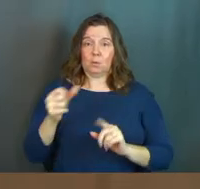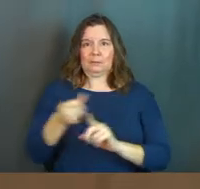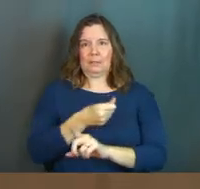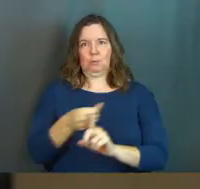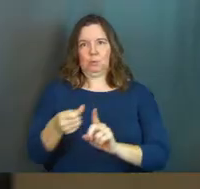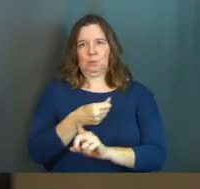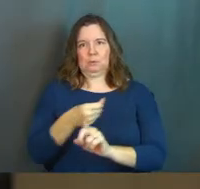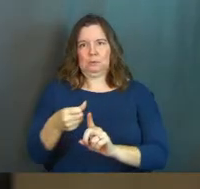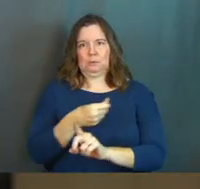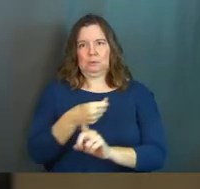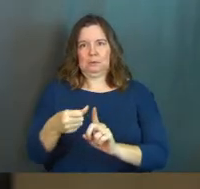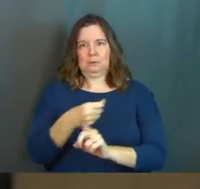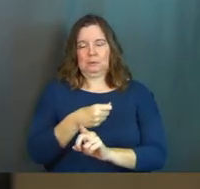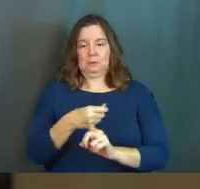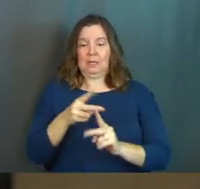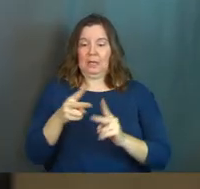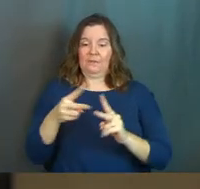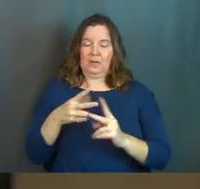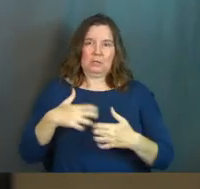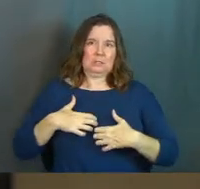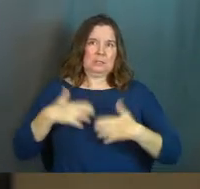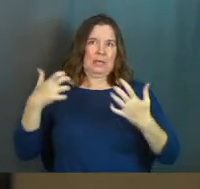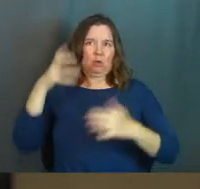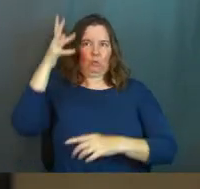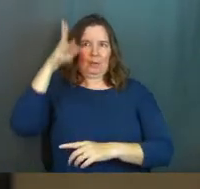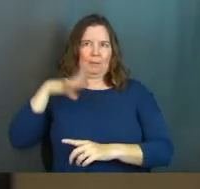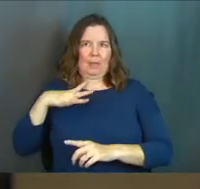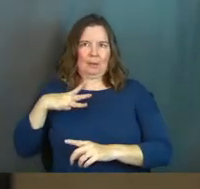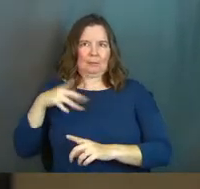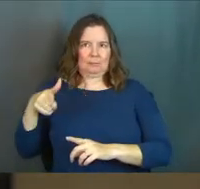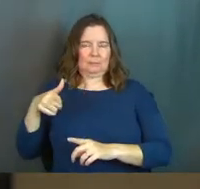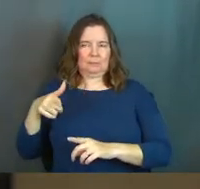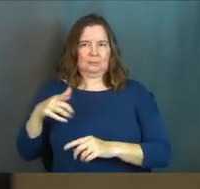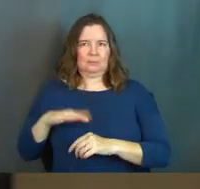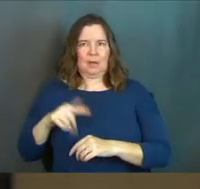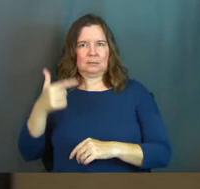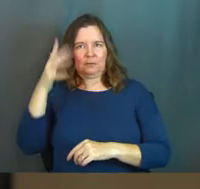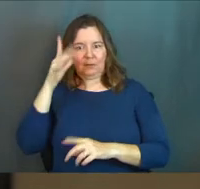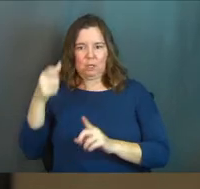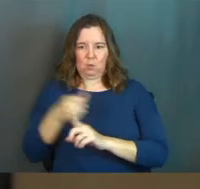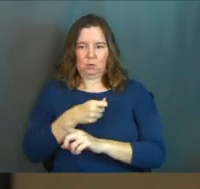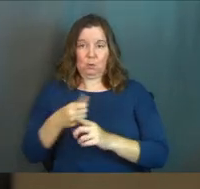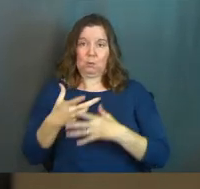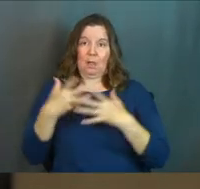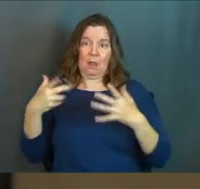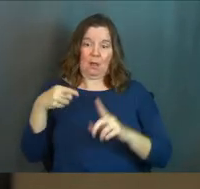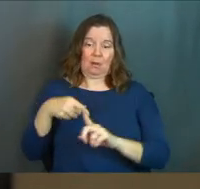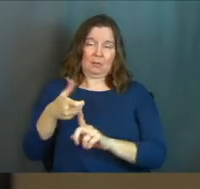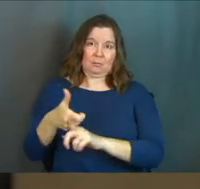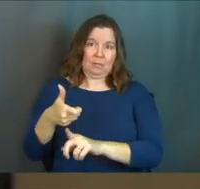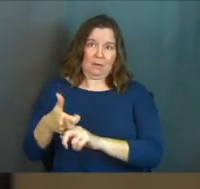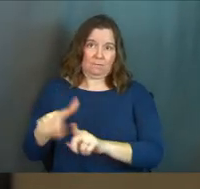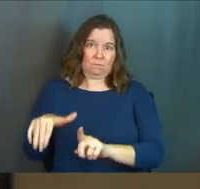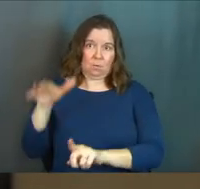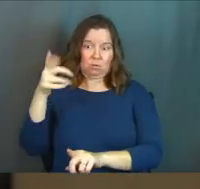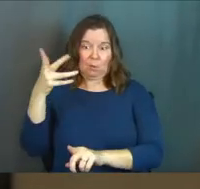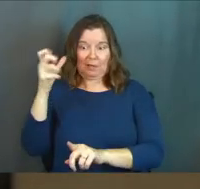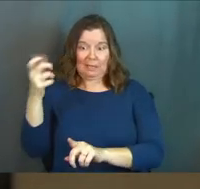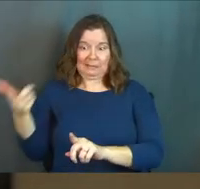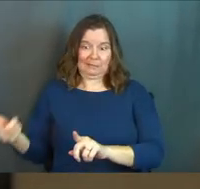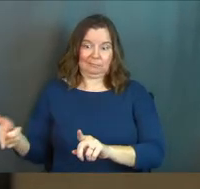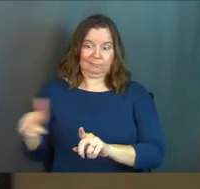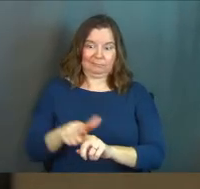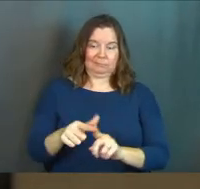the abuse. He was a very angry man. He was abused a lot. So I